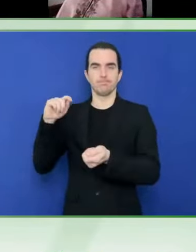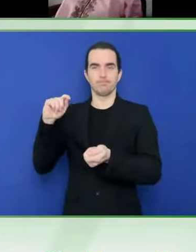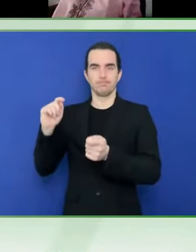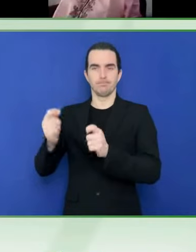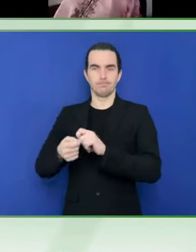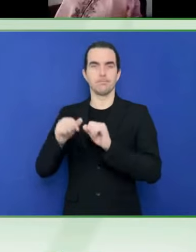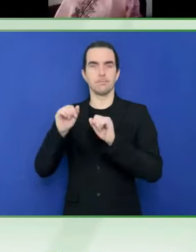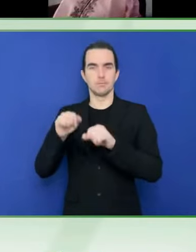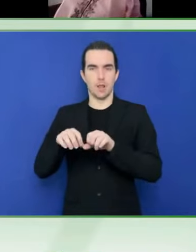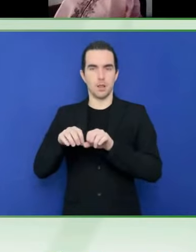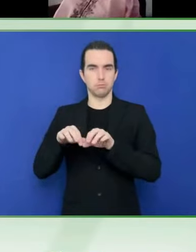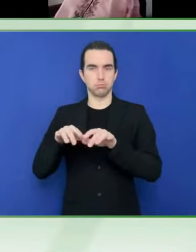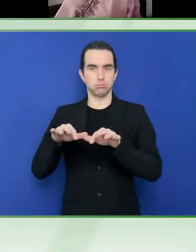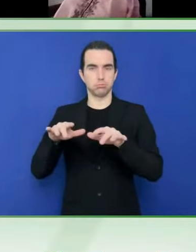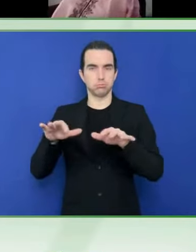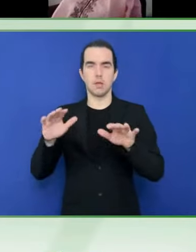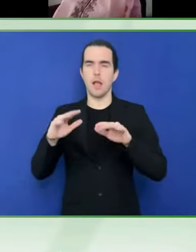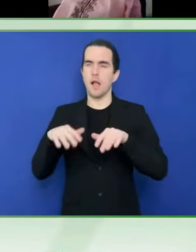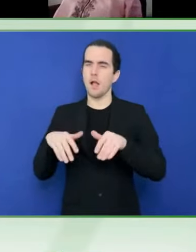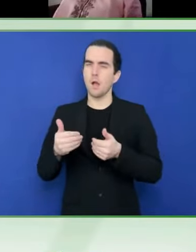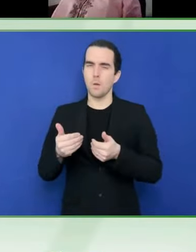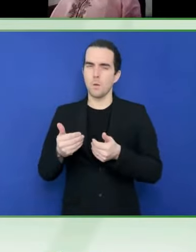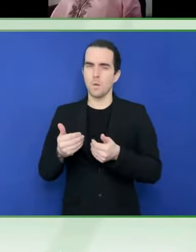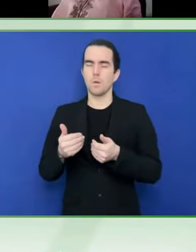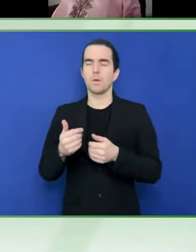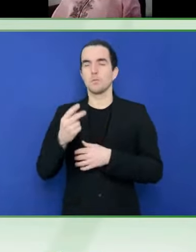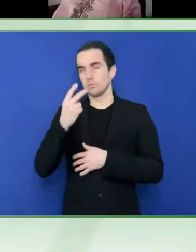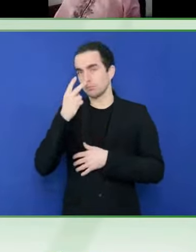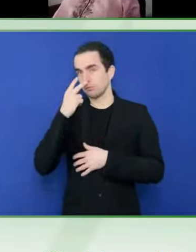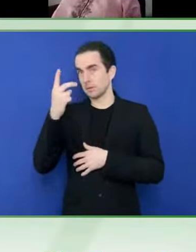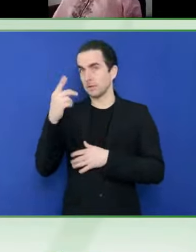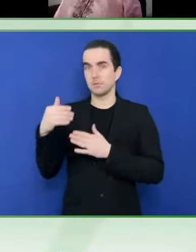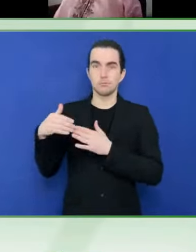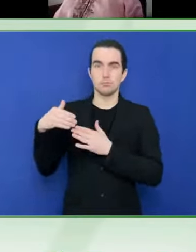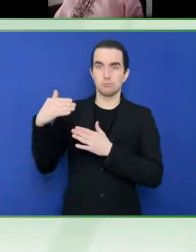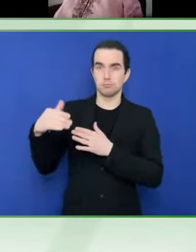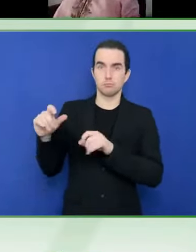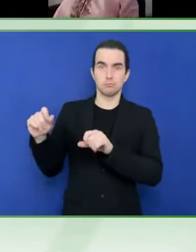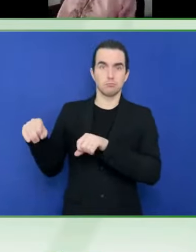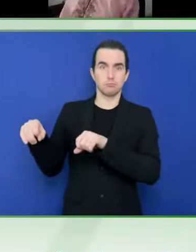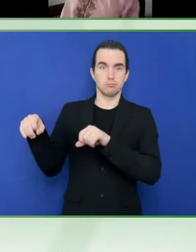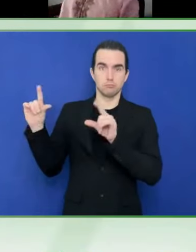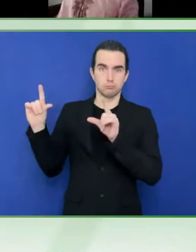infrastructure which we have done through our